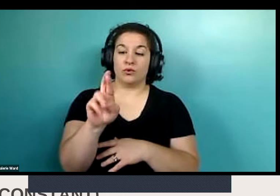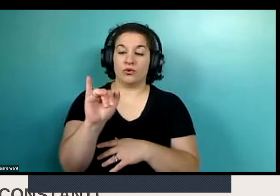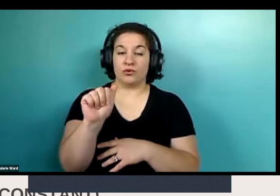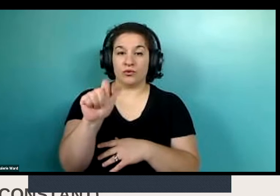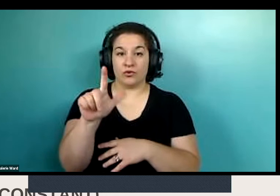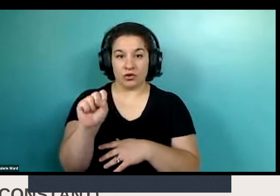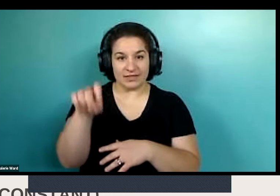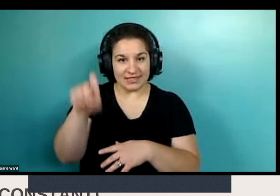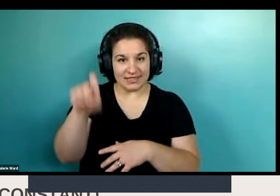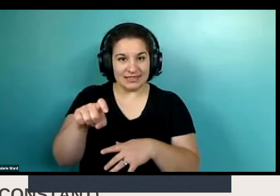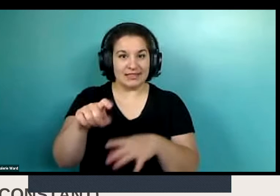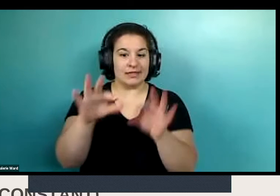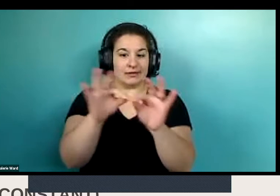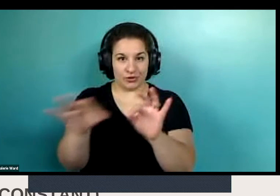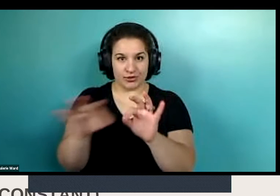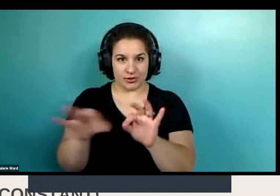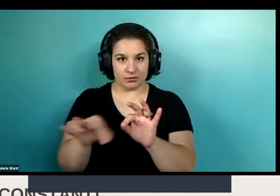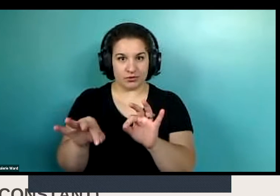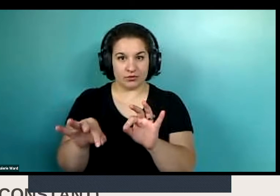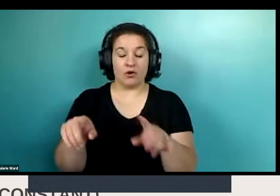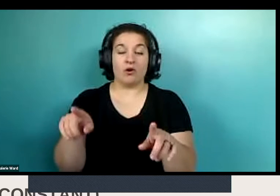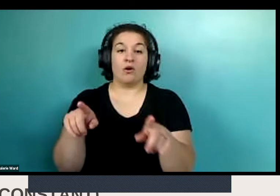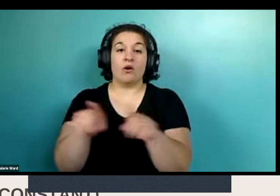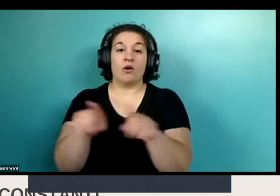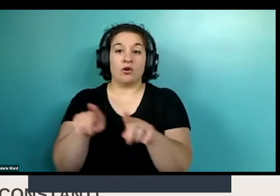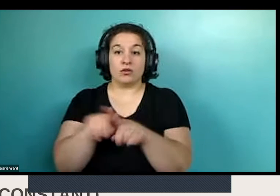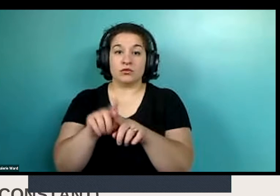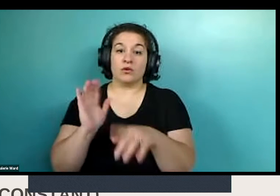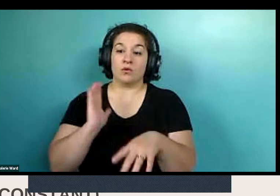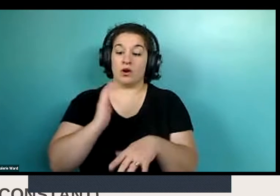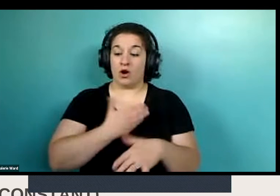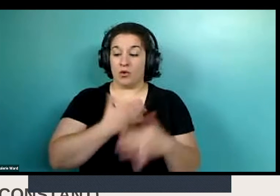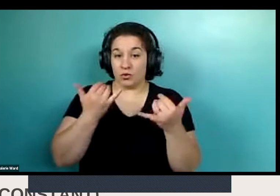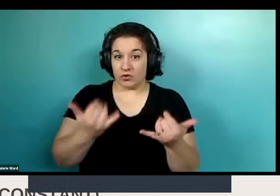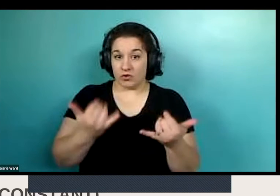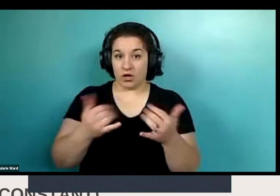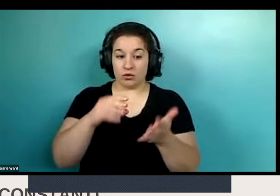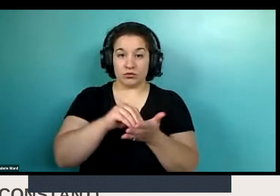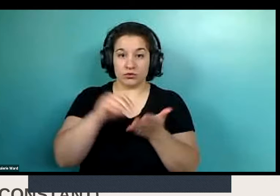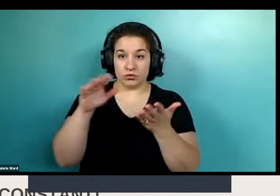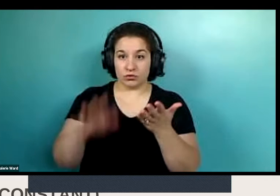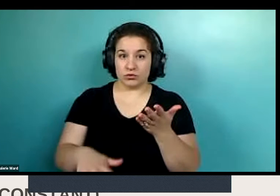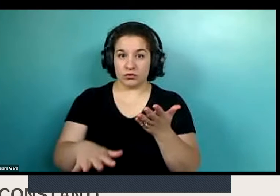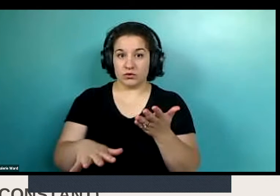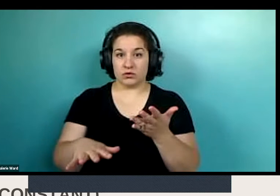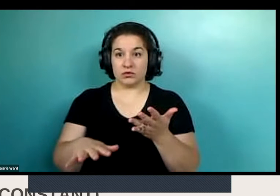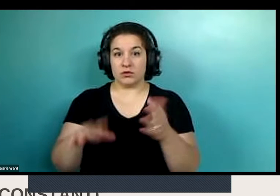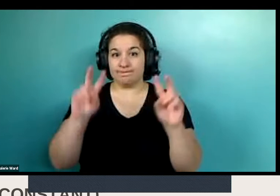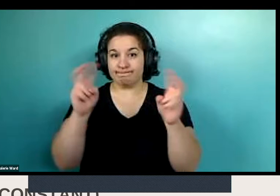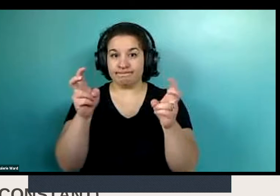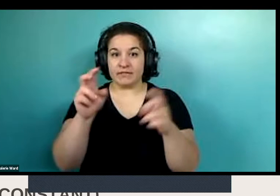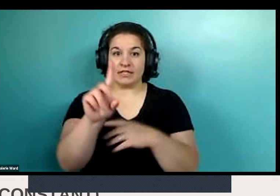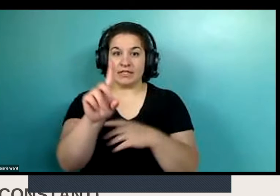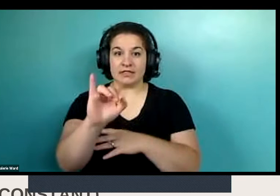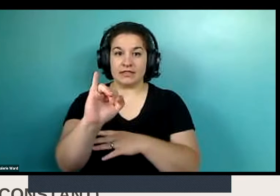transcripts. And then there's the whole phenomenon of our current students supposedly being some kind of digital natives. What does that mean?